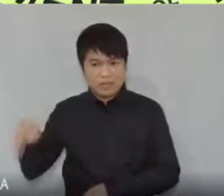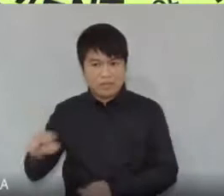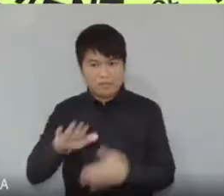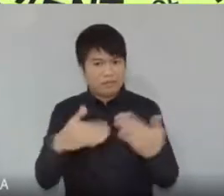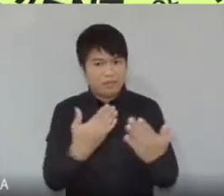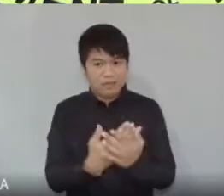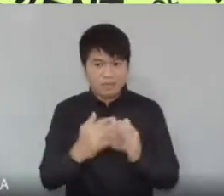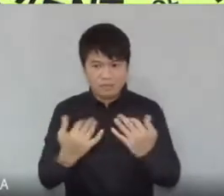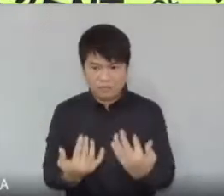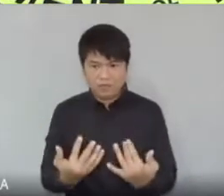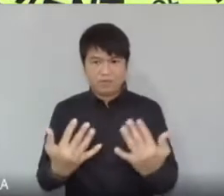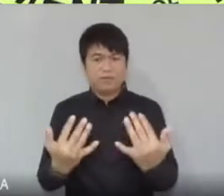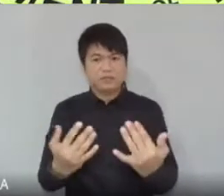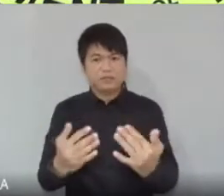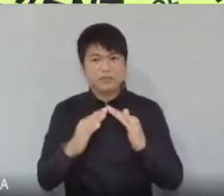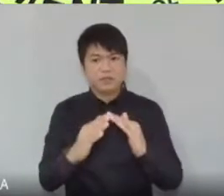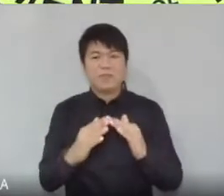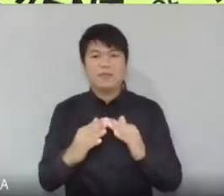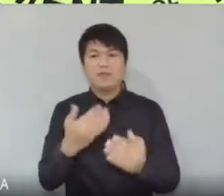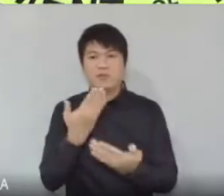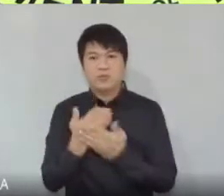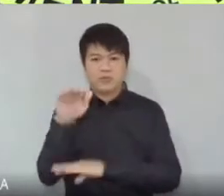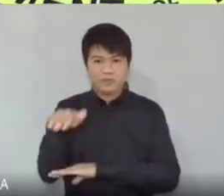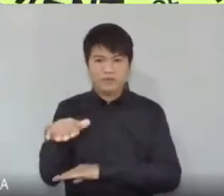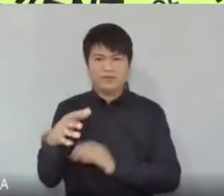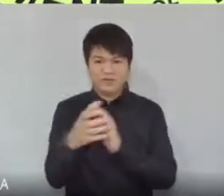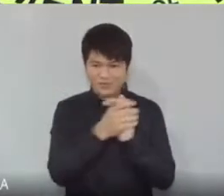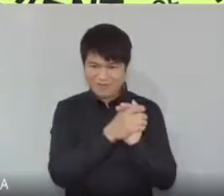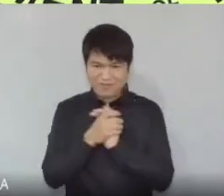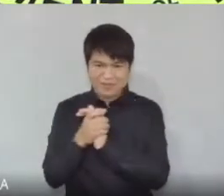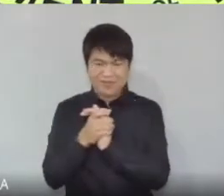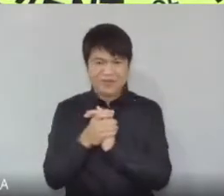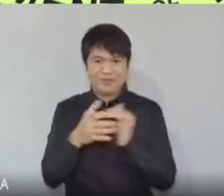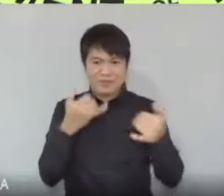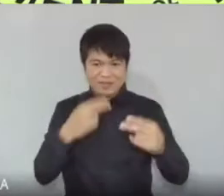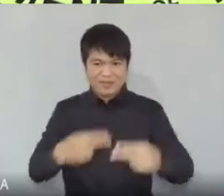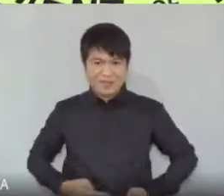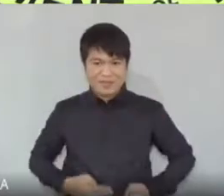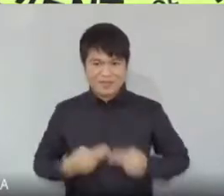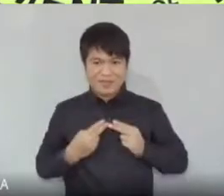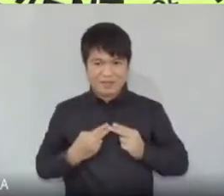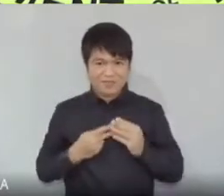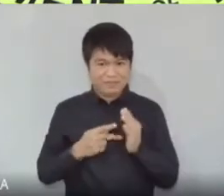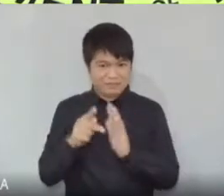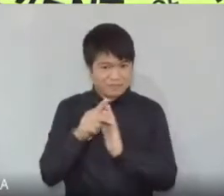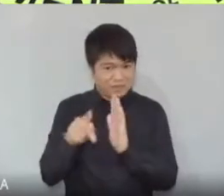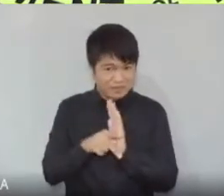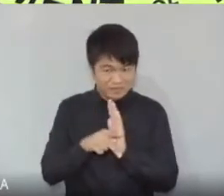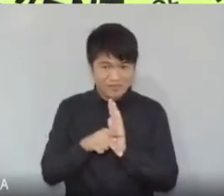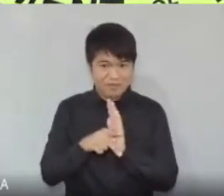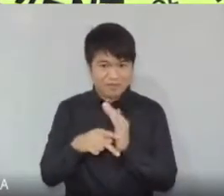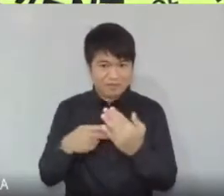the risk of COVID-19 through isolation and limited physical contact, telehealth and the use of ICTs